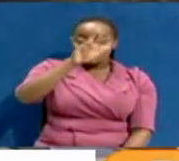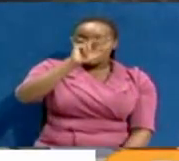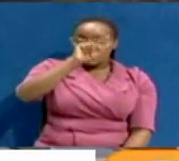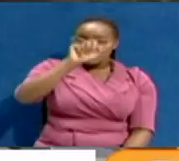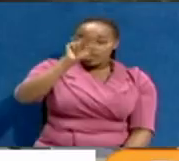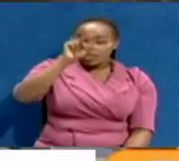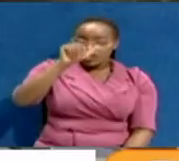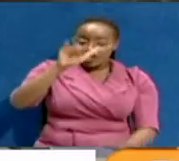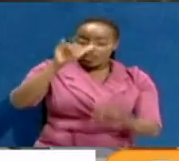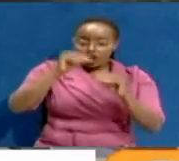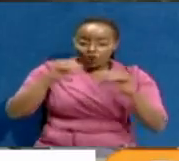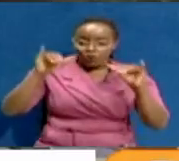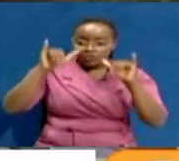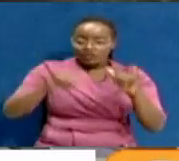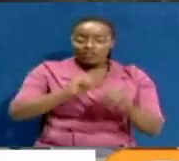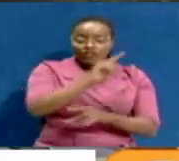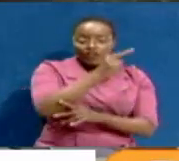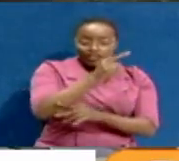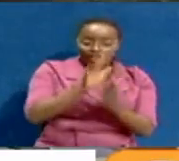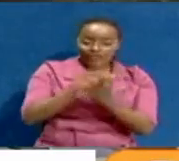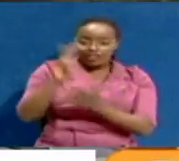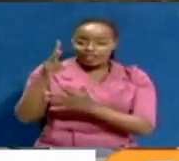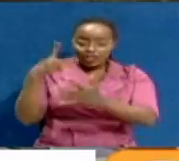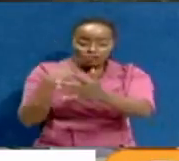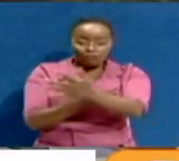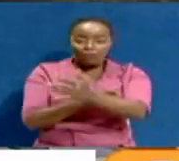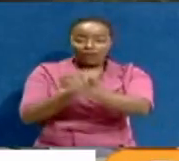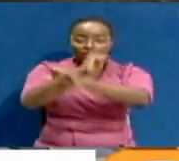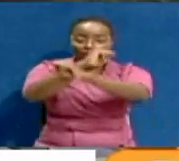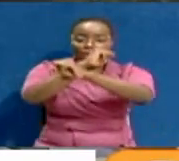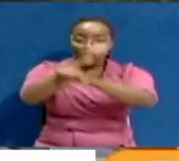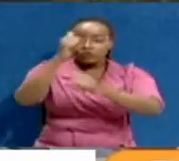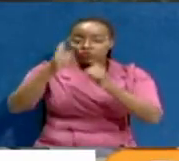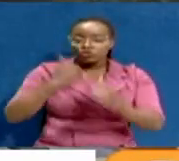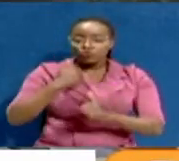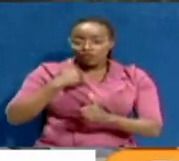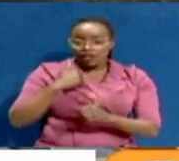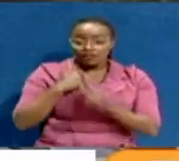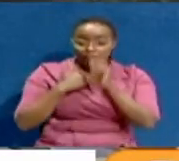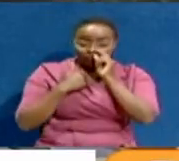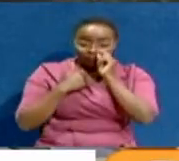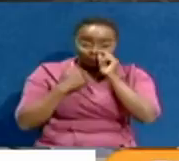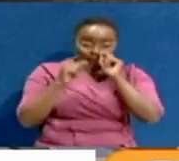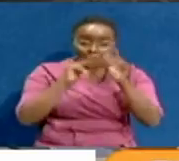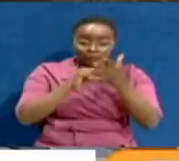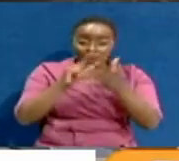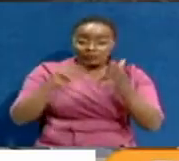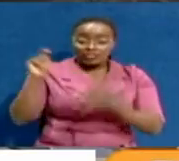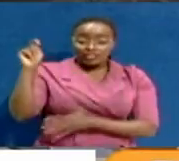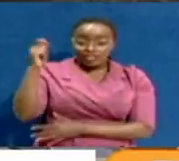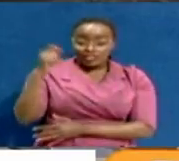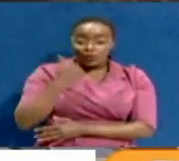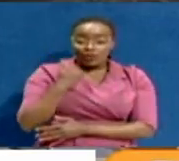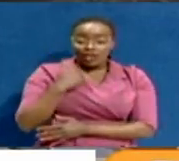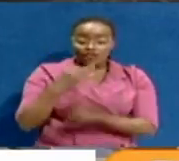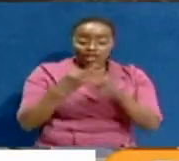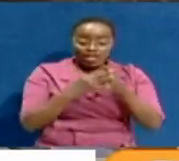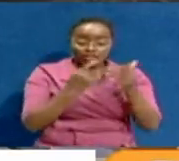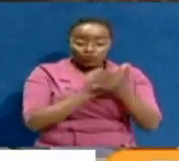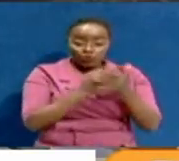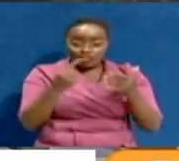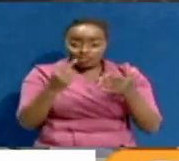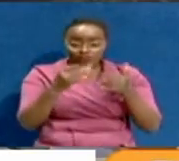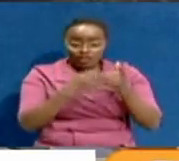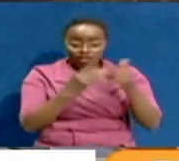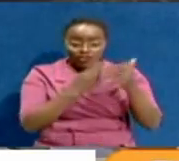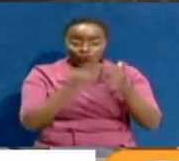you stay between the first and the second dose, the better the level of protection that you're going to get. So in Kenya, we're looking at 8 weeks.